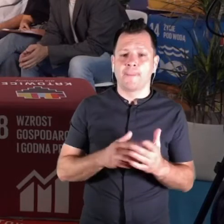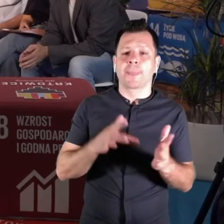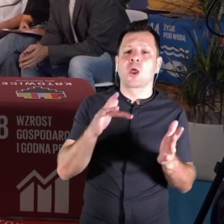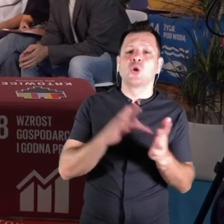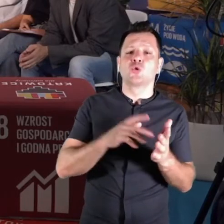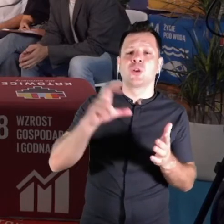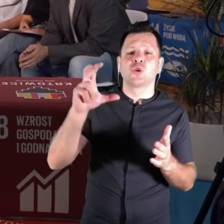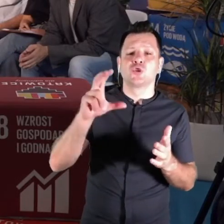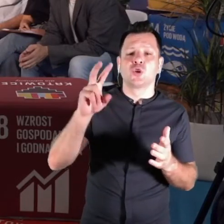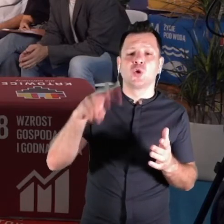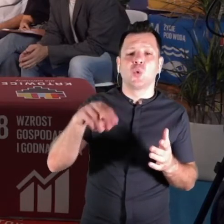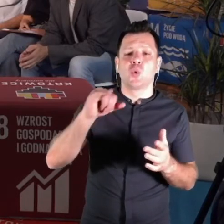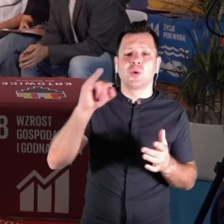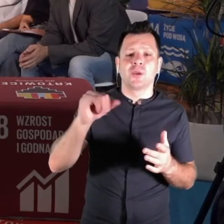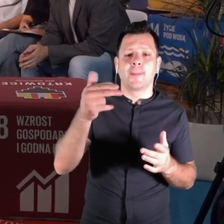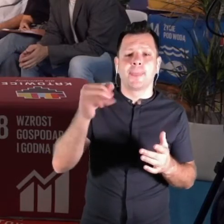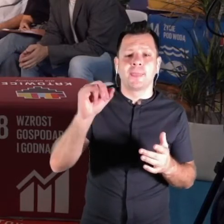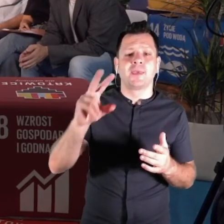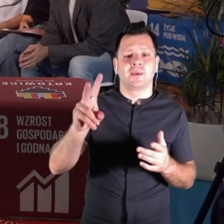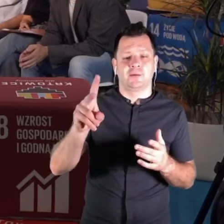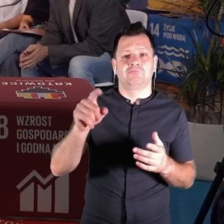because it measures